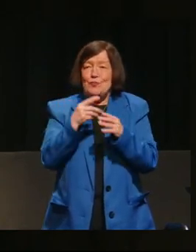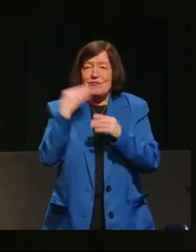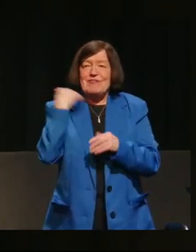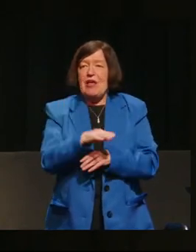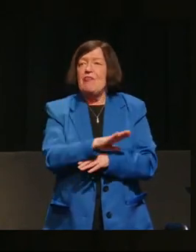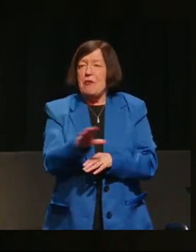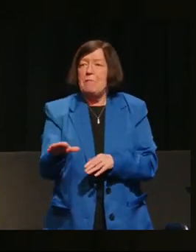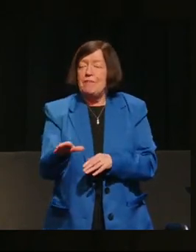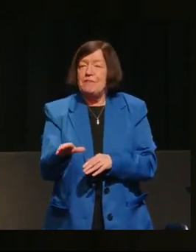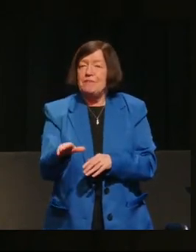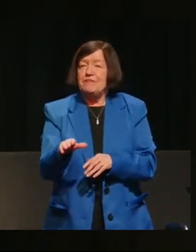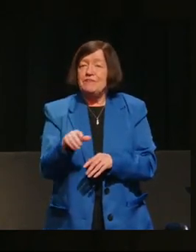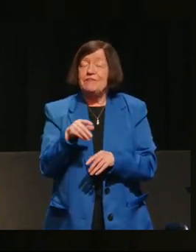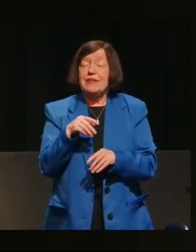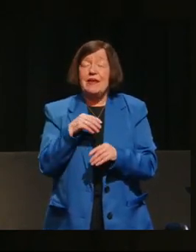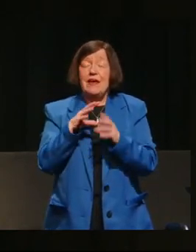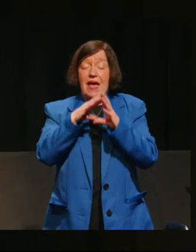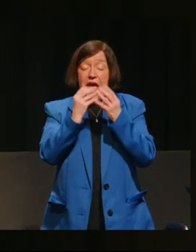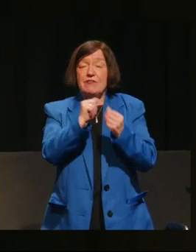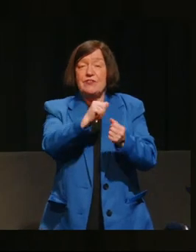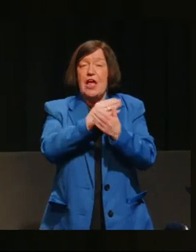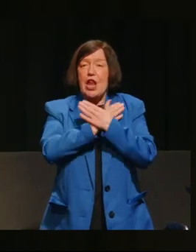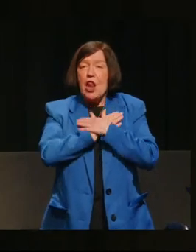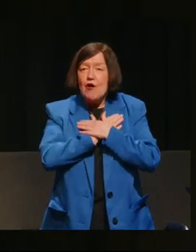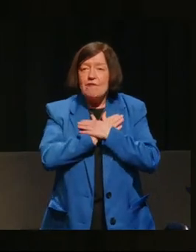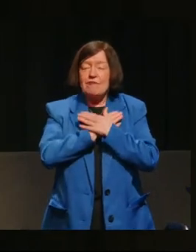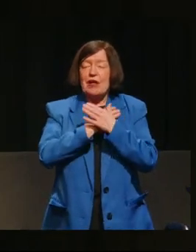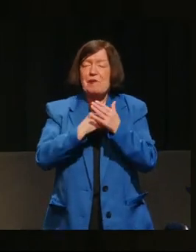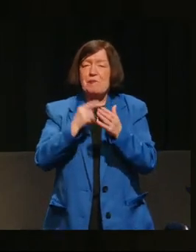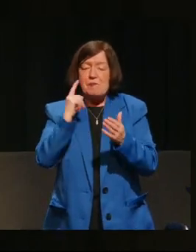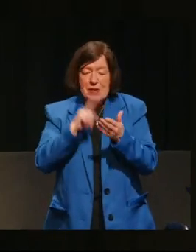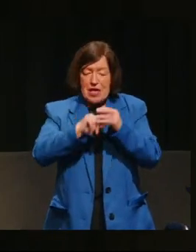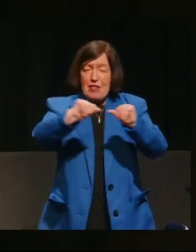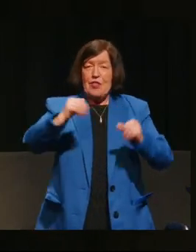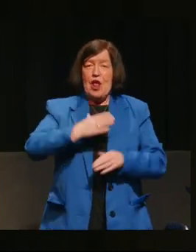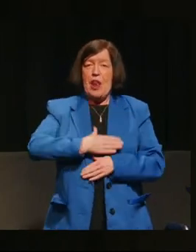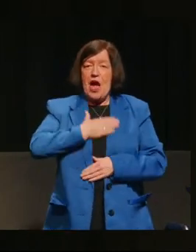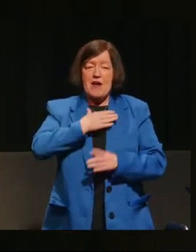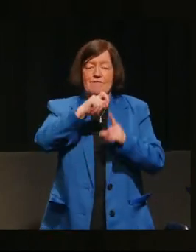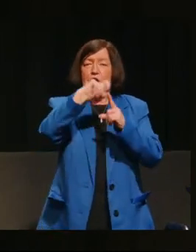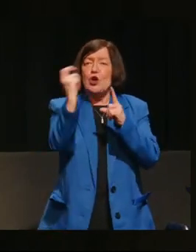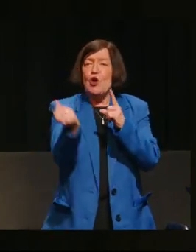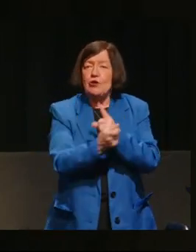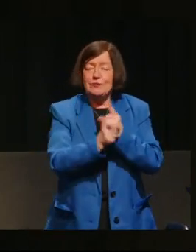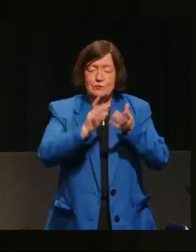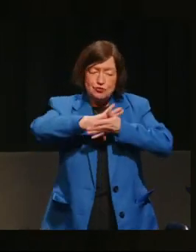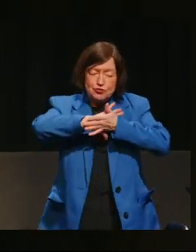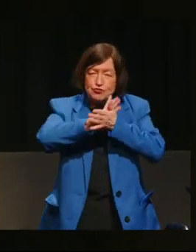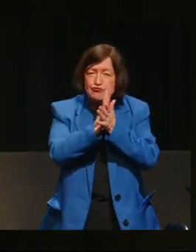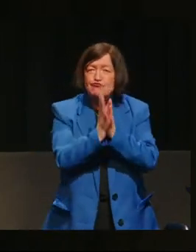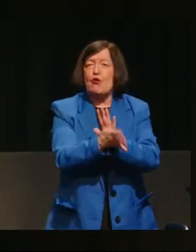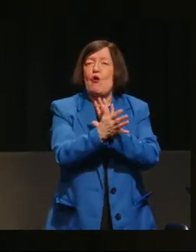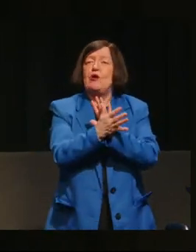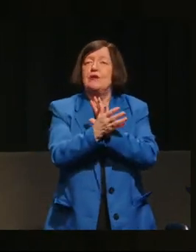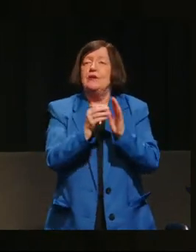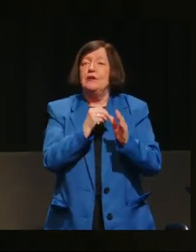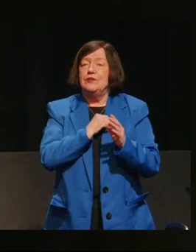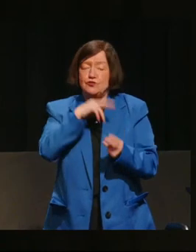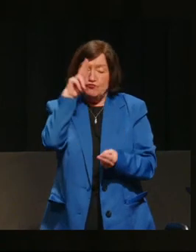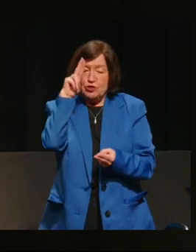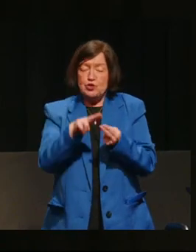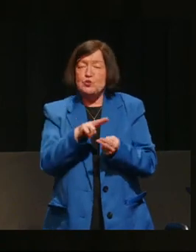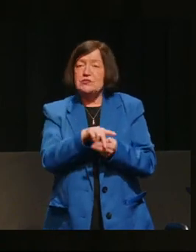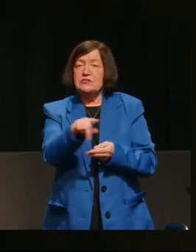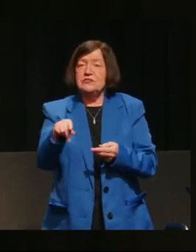them. Because everything they loved and stood for in their life and culture had been destroyed in order to reduce